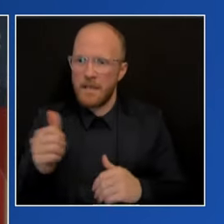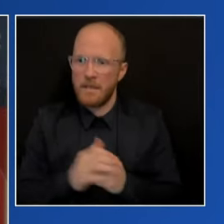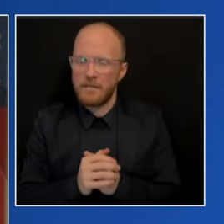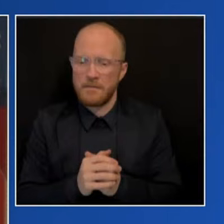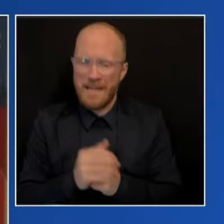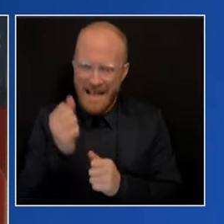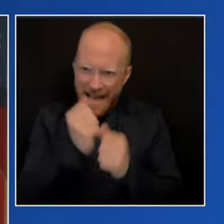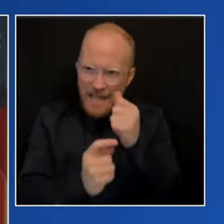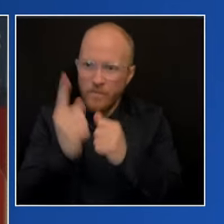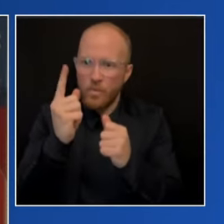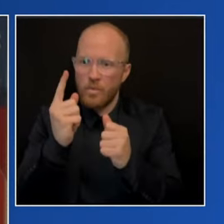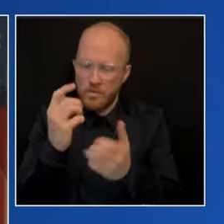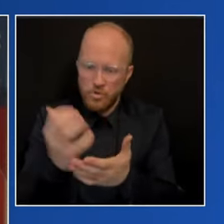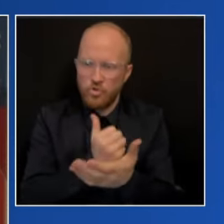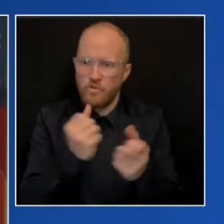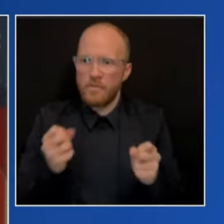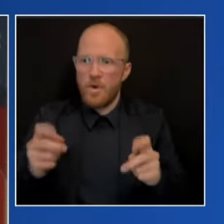shot at.